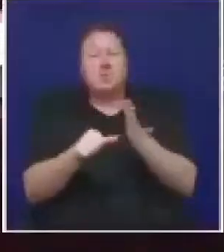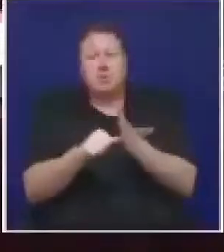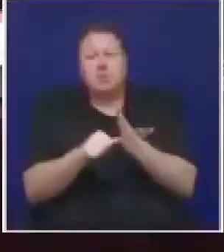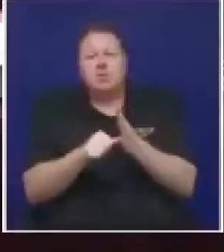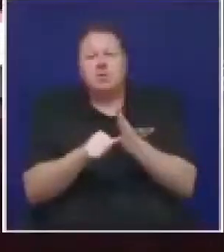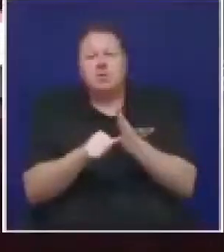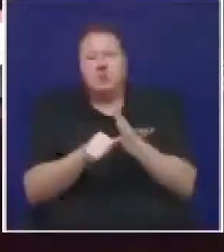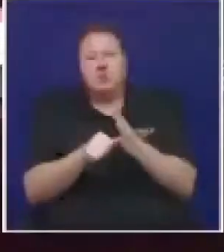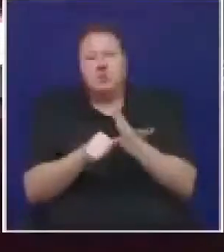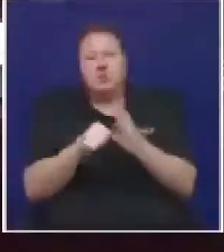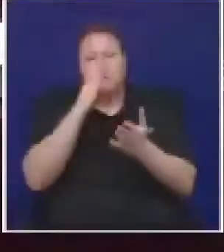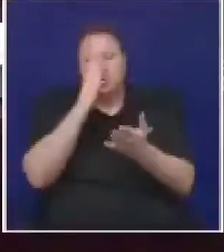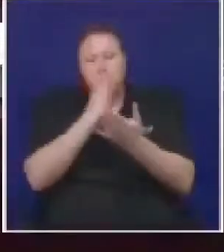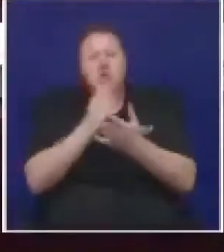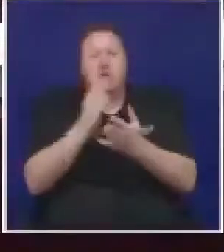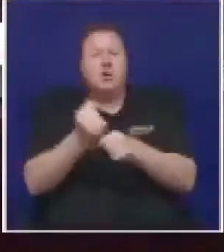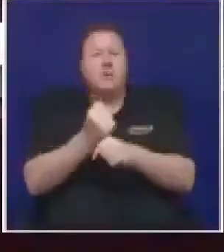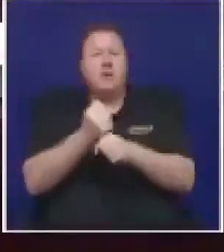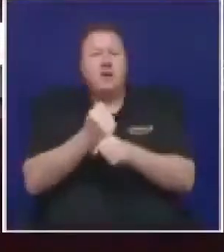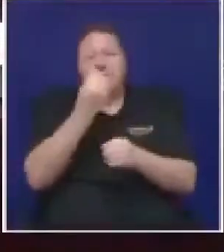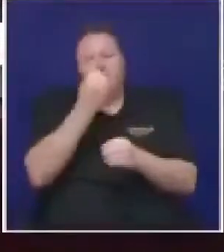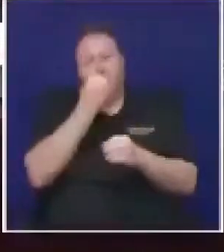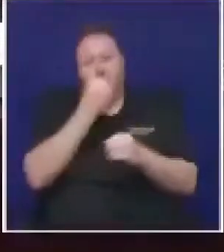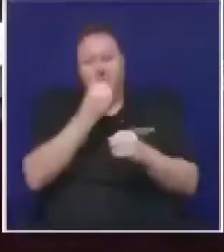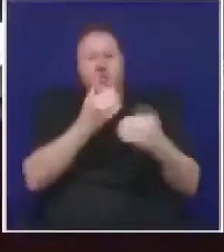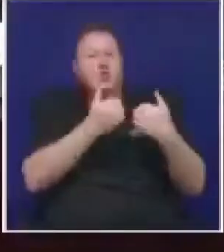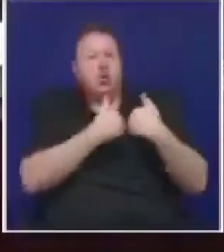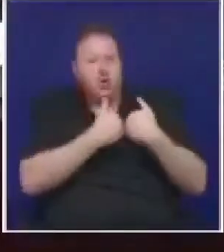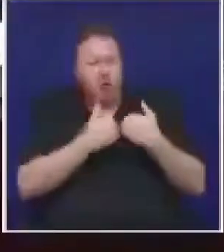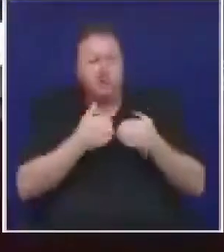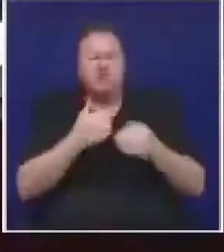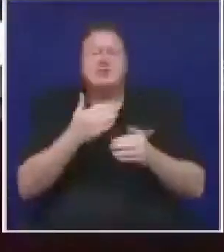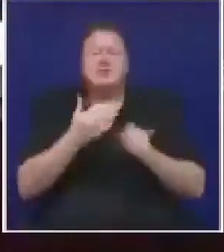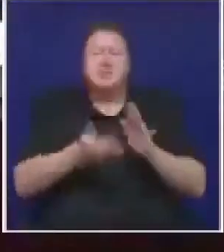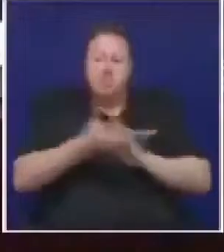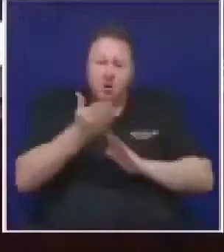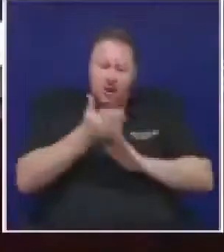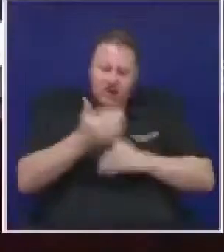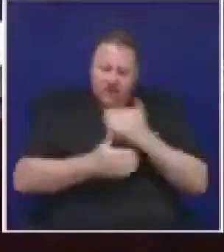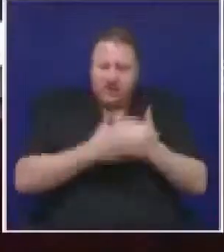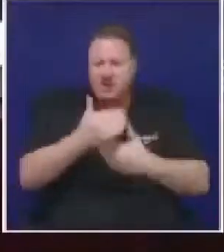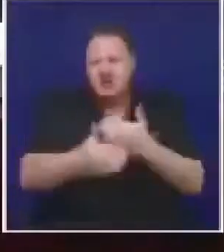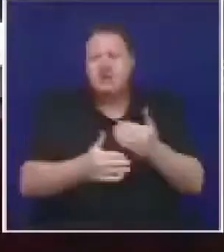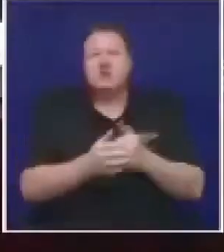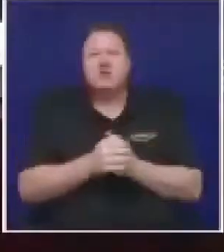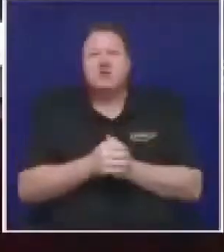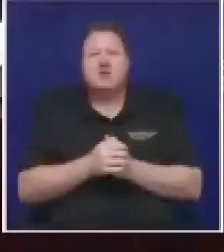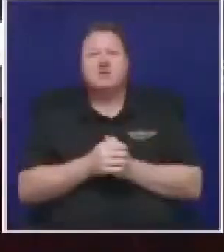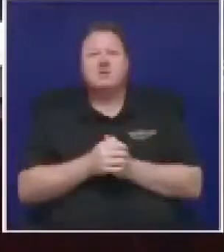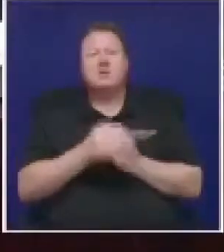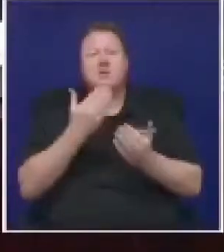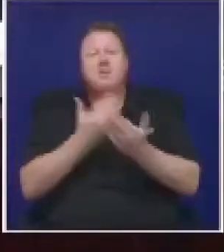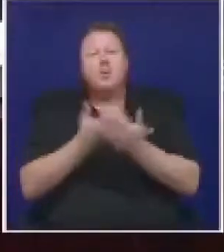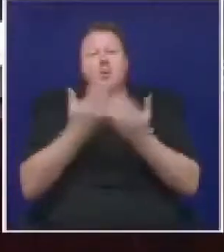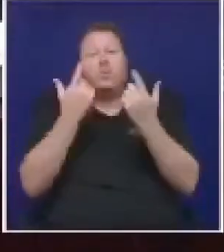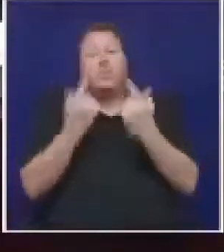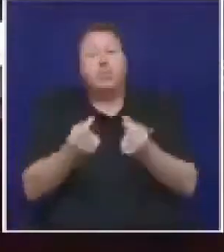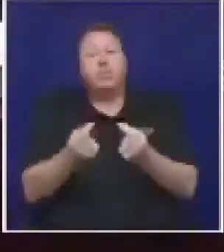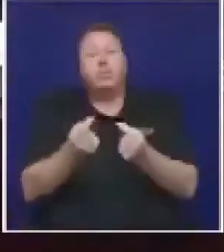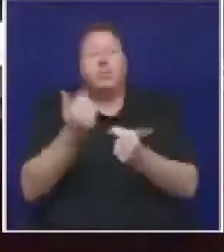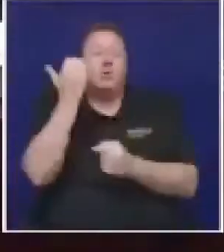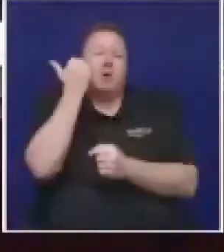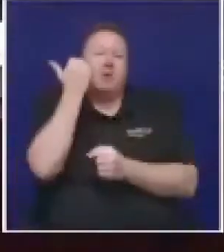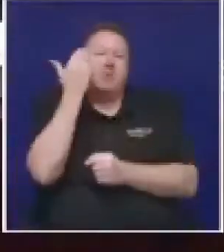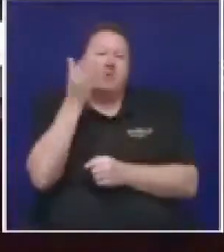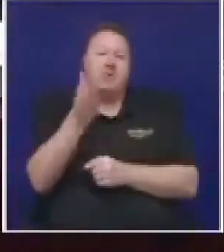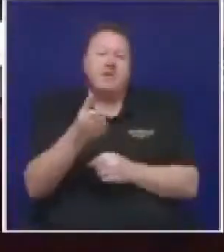we need to ensure food security, we need to ensure productivity, and we can do it if government is there